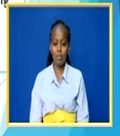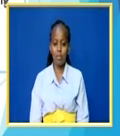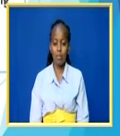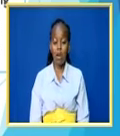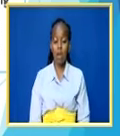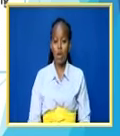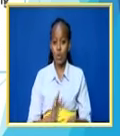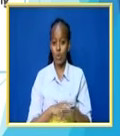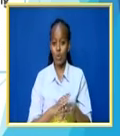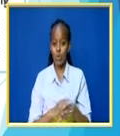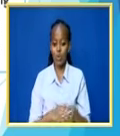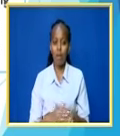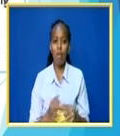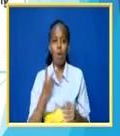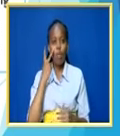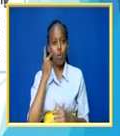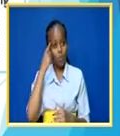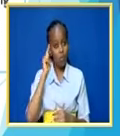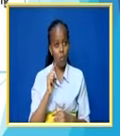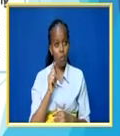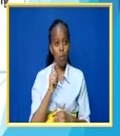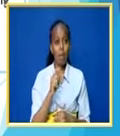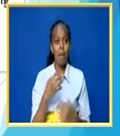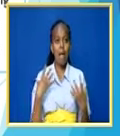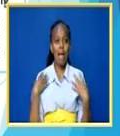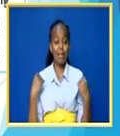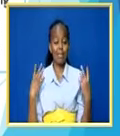Very good. Brushing. Uh-huh. All right. So now we're looking for exercise.